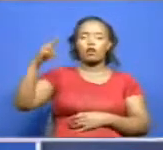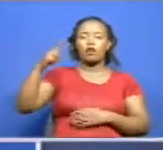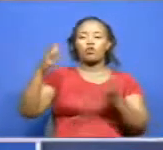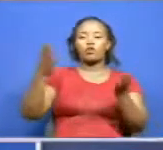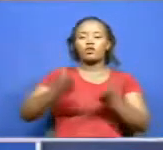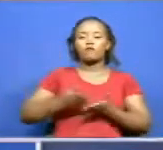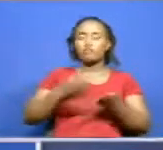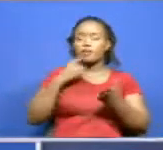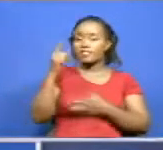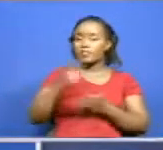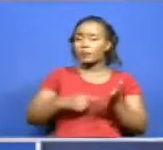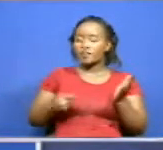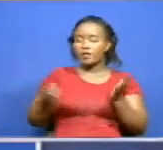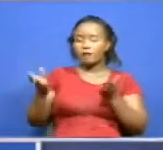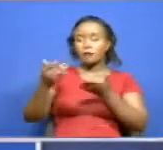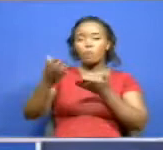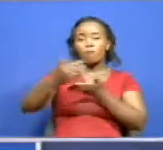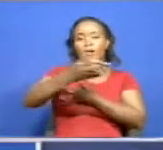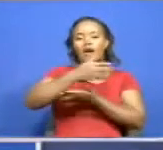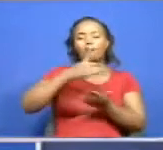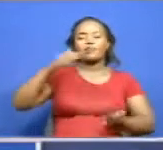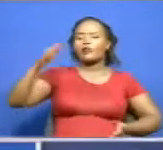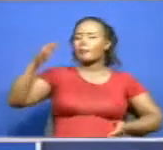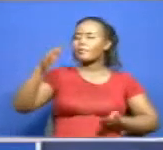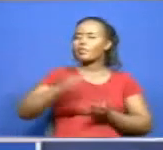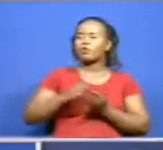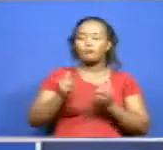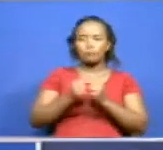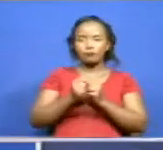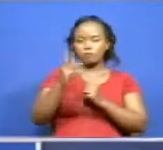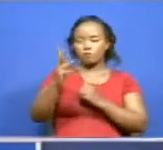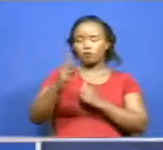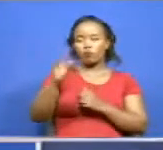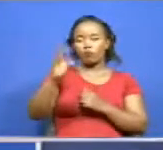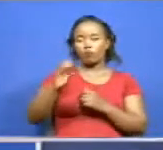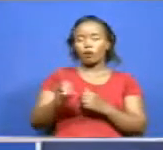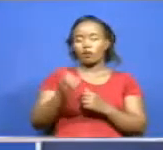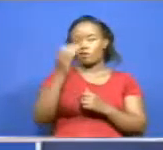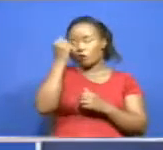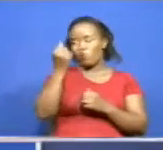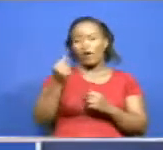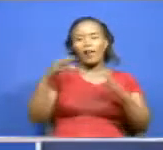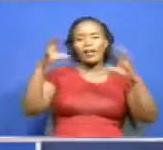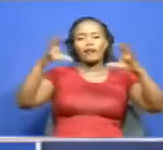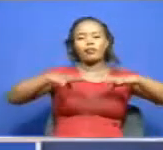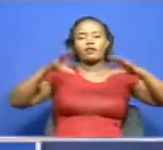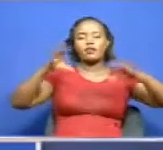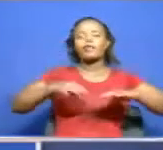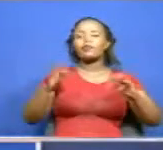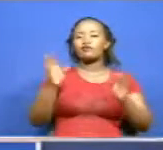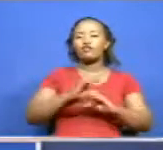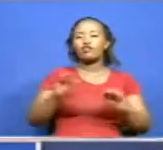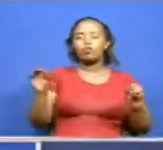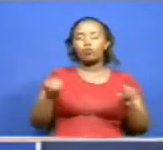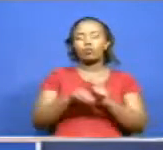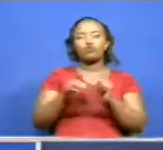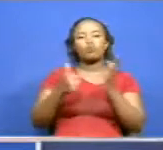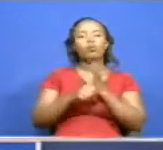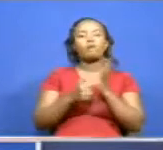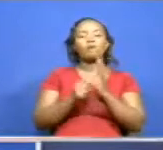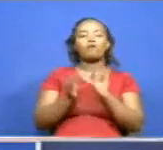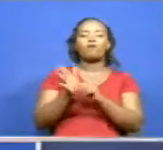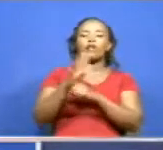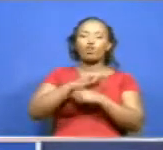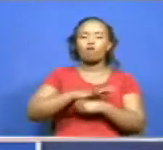seen production drop by more than 40% this year due to poor rainfall and impact of COVID-19. Early this month, the